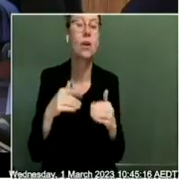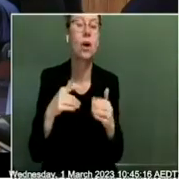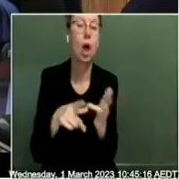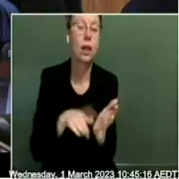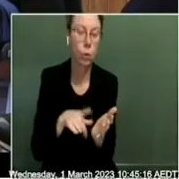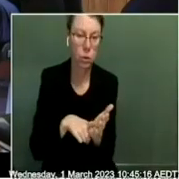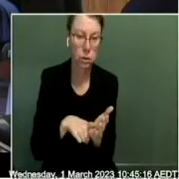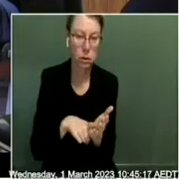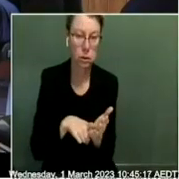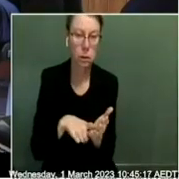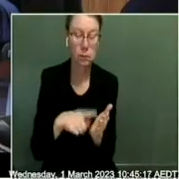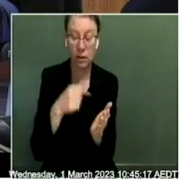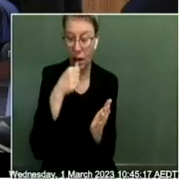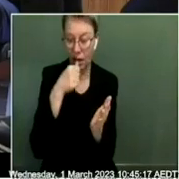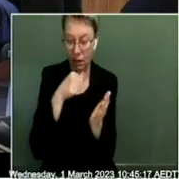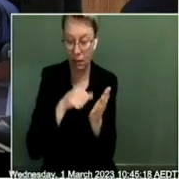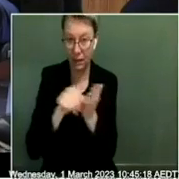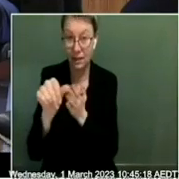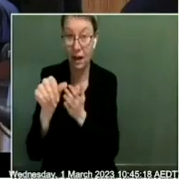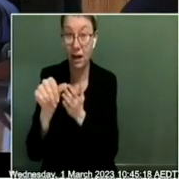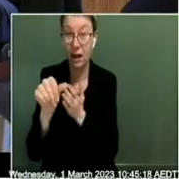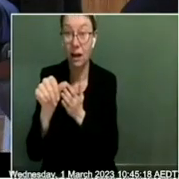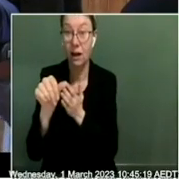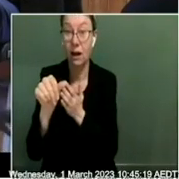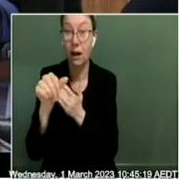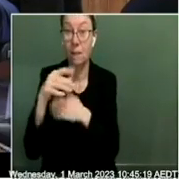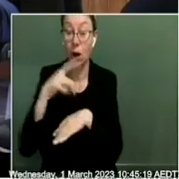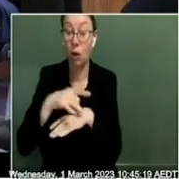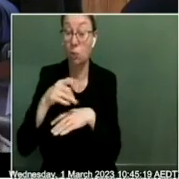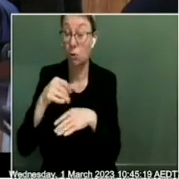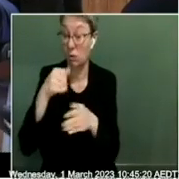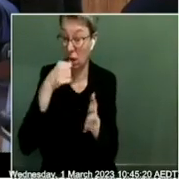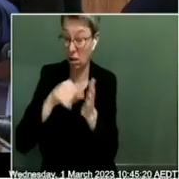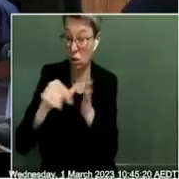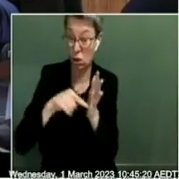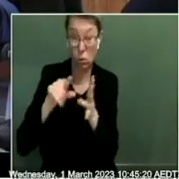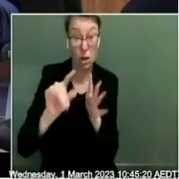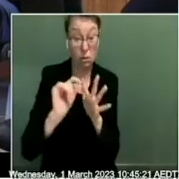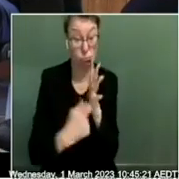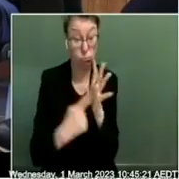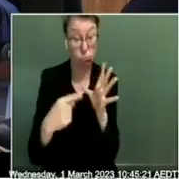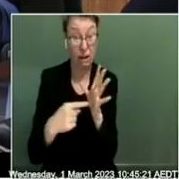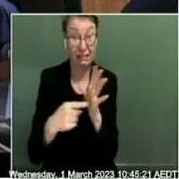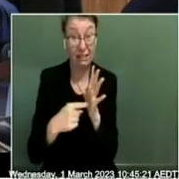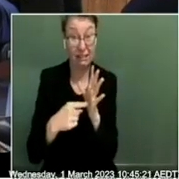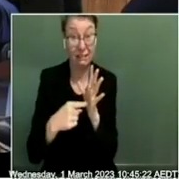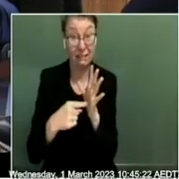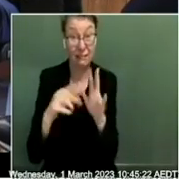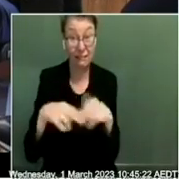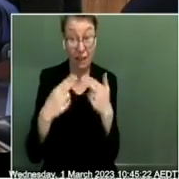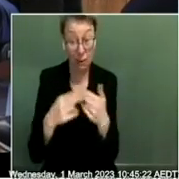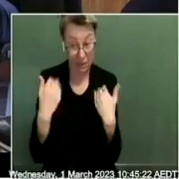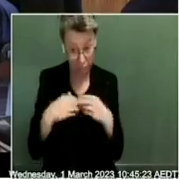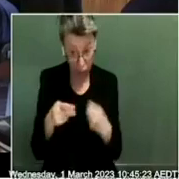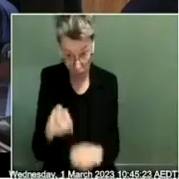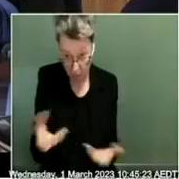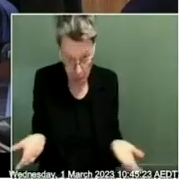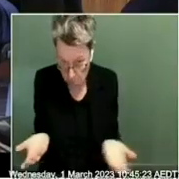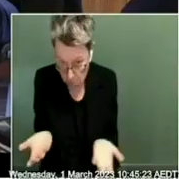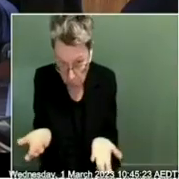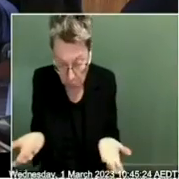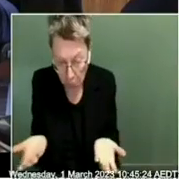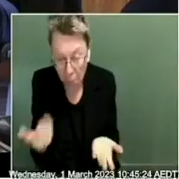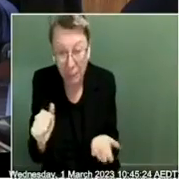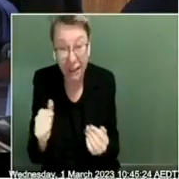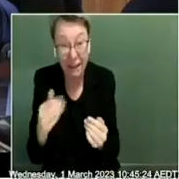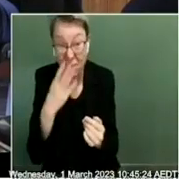Pratt house, so she might have been living with the Pratts. Mm-hmm. We don't even know. We'd love to know if they had photos. Yeah, anything. Gran used to say that they used to make her